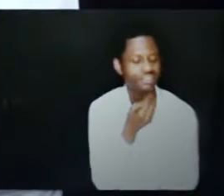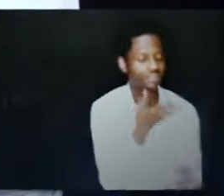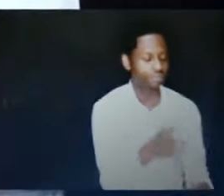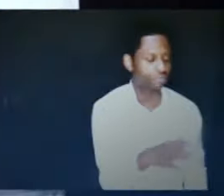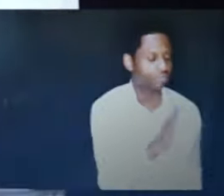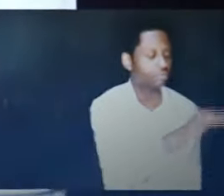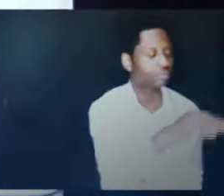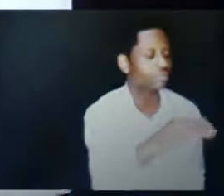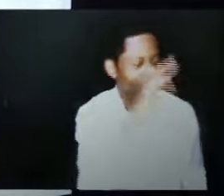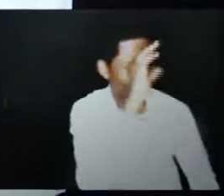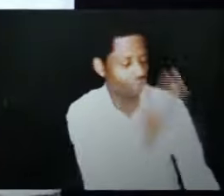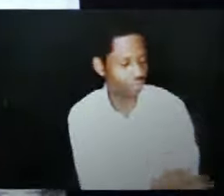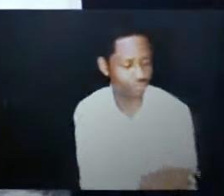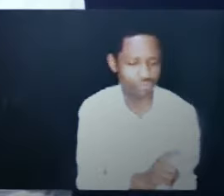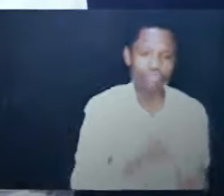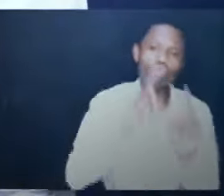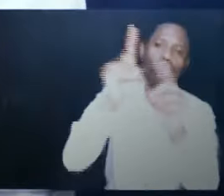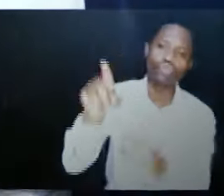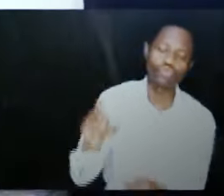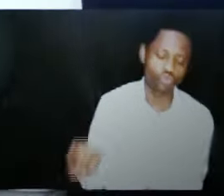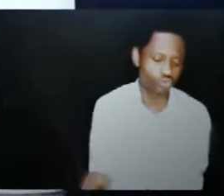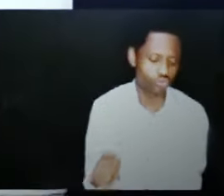my